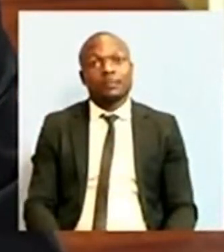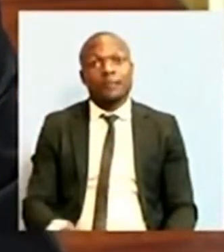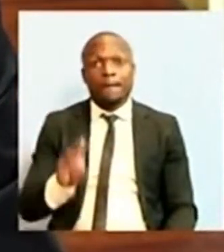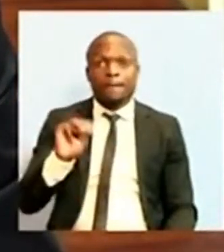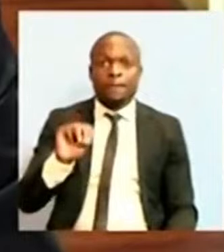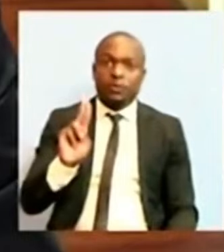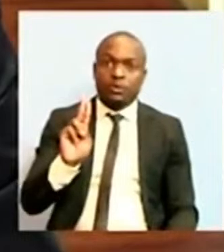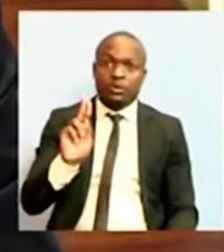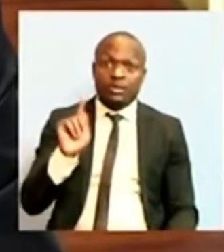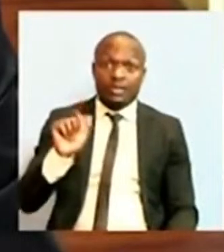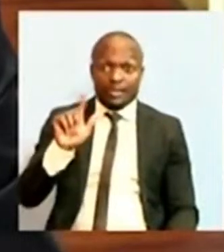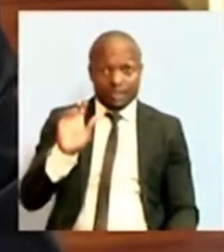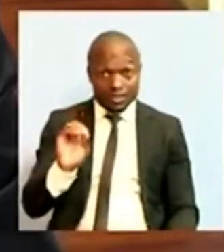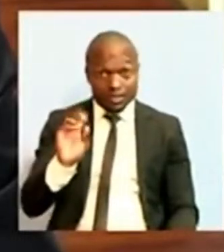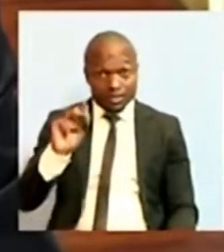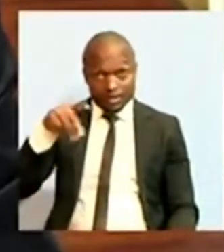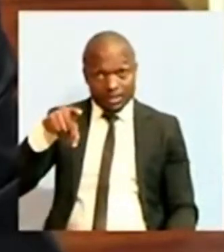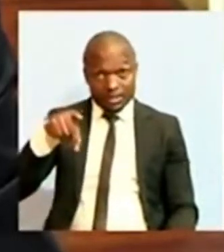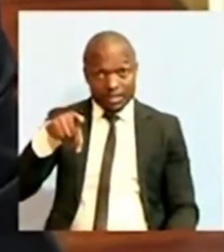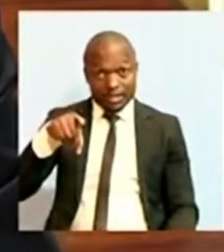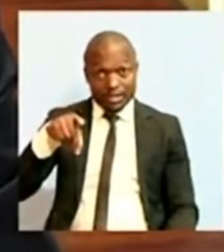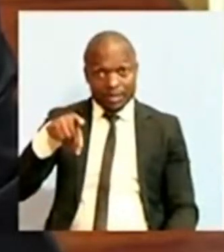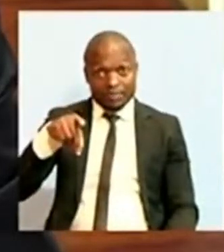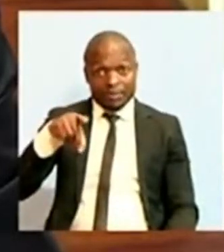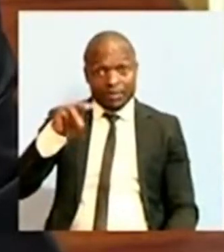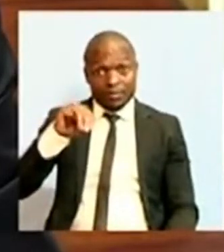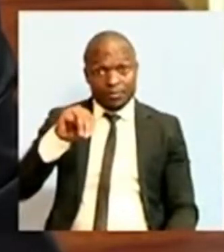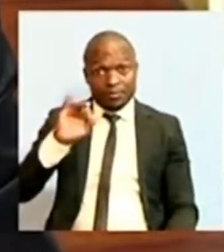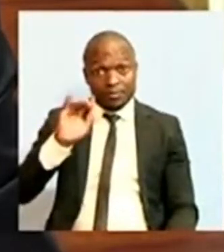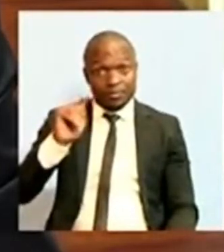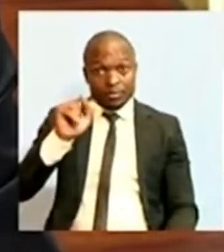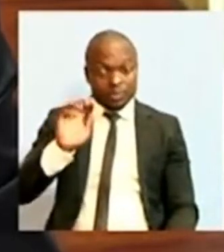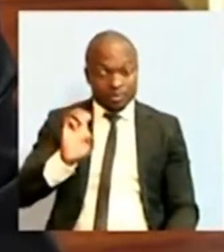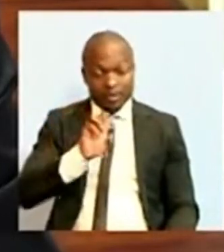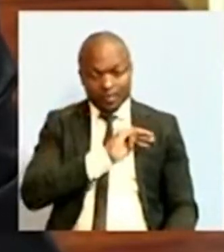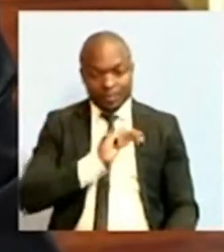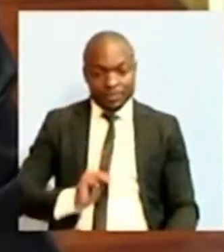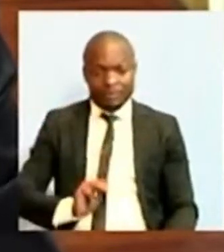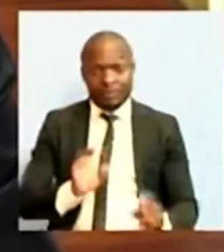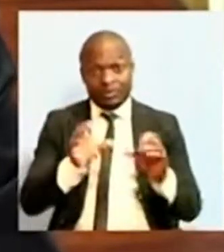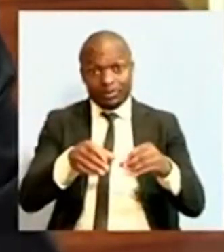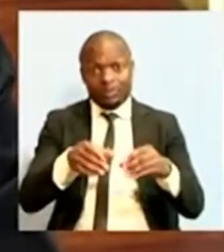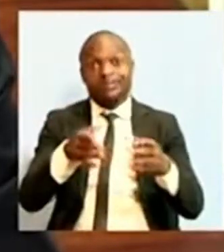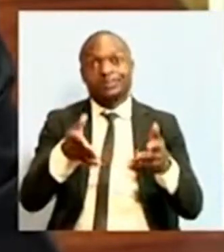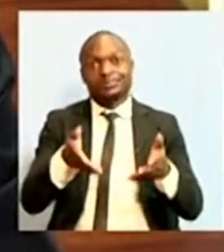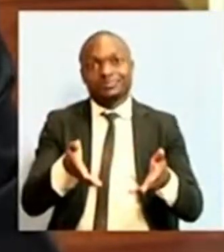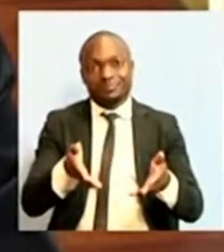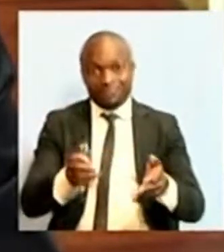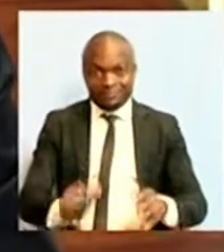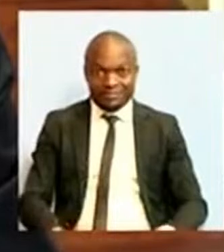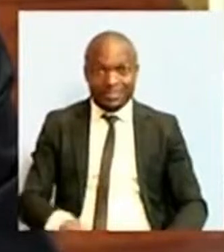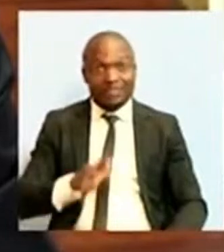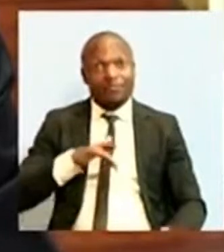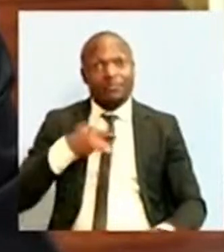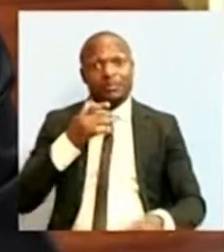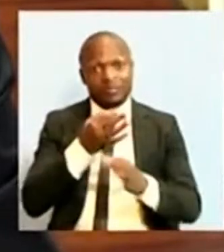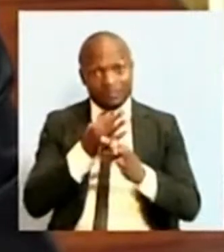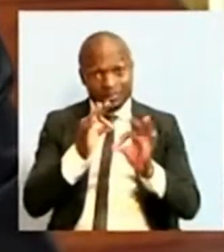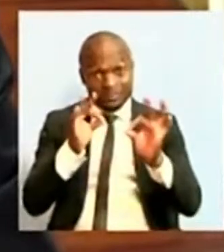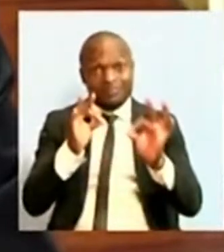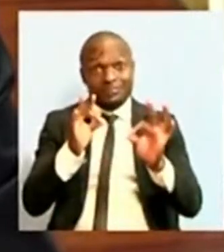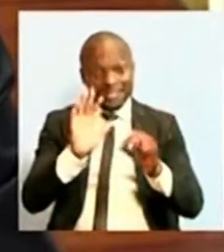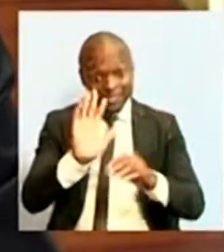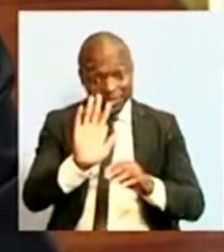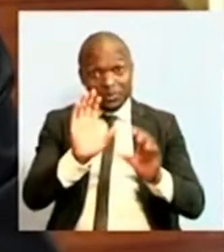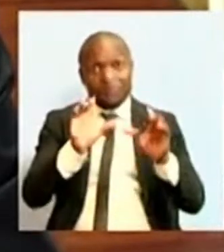Mutelo Mishek, MP from Mitete and a member to this committee. Feel at home. It's